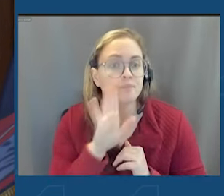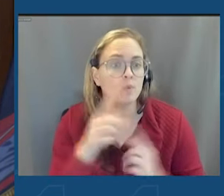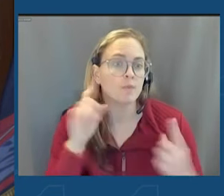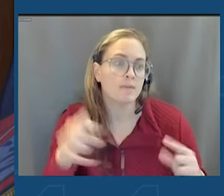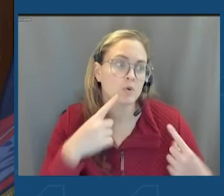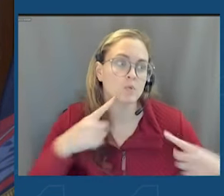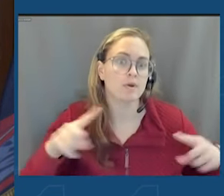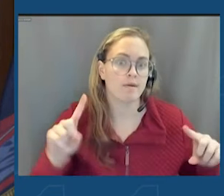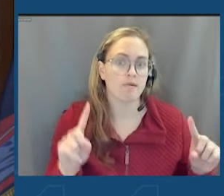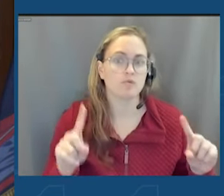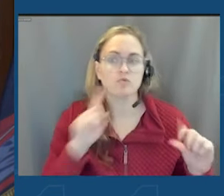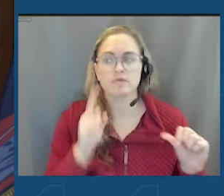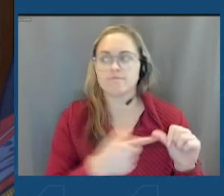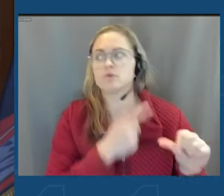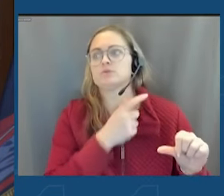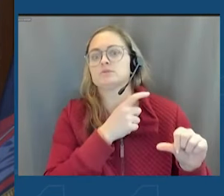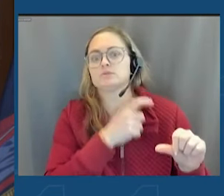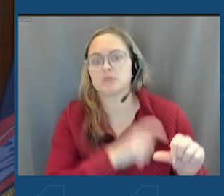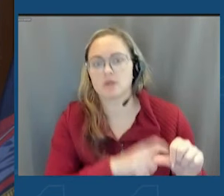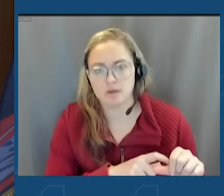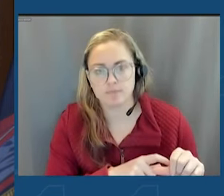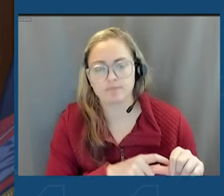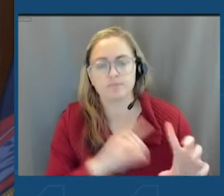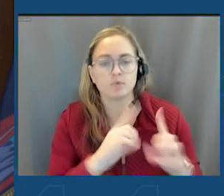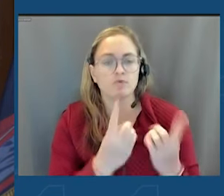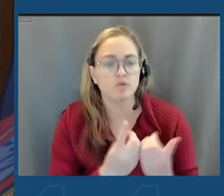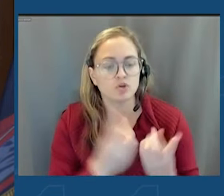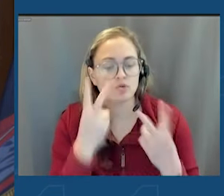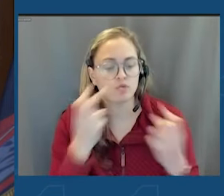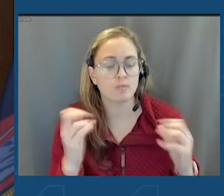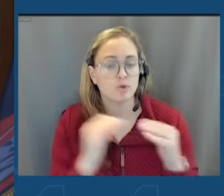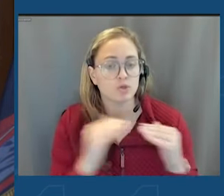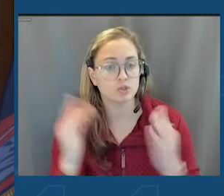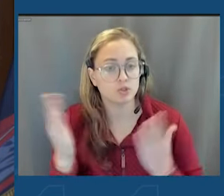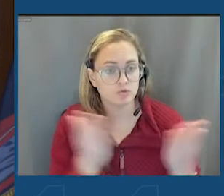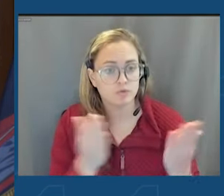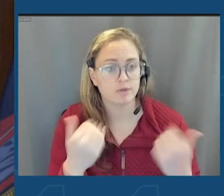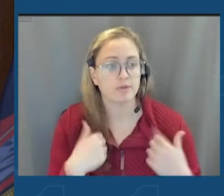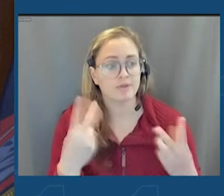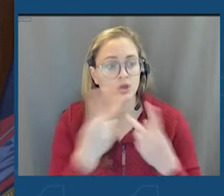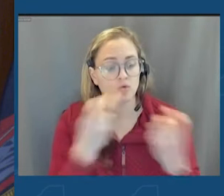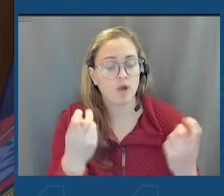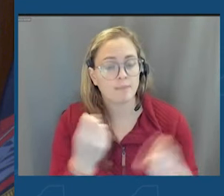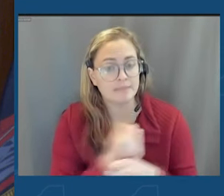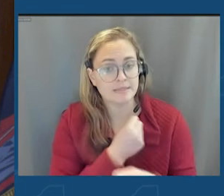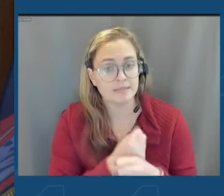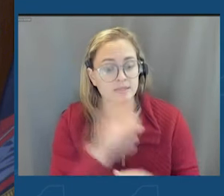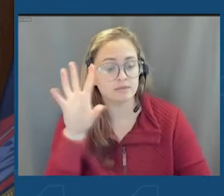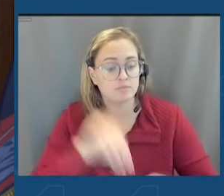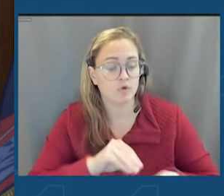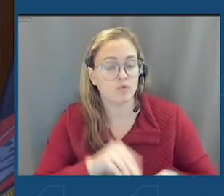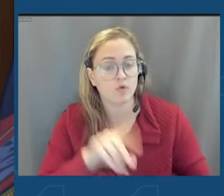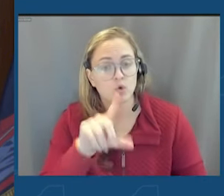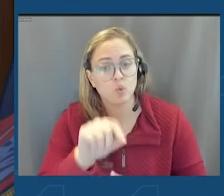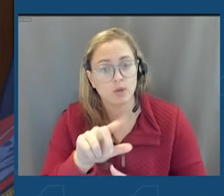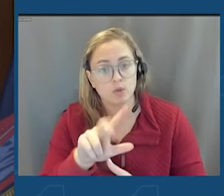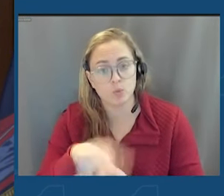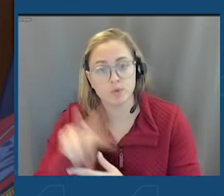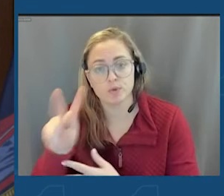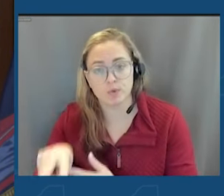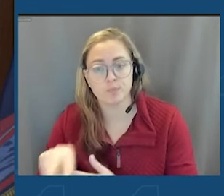today, for the first time, our Division of Criminal Justice Services. They have the crime statistics compiled for 2022.